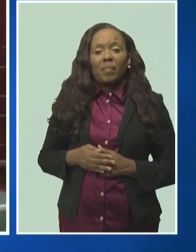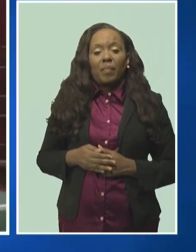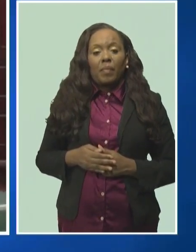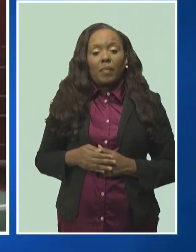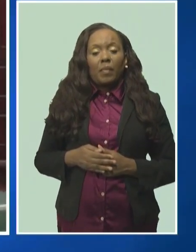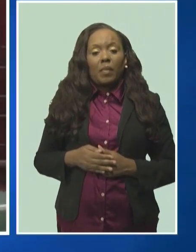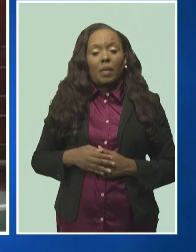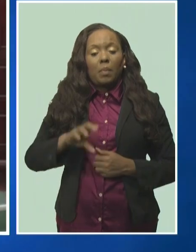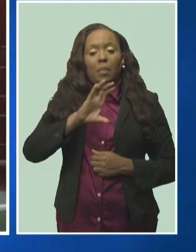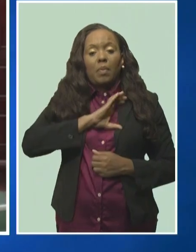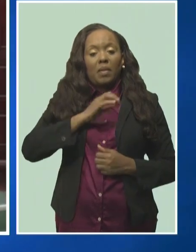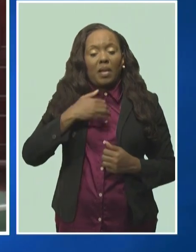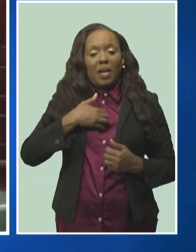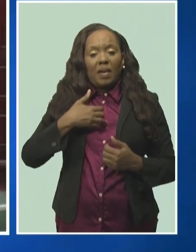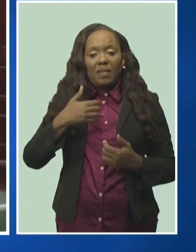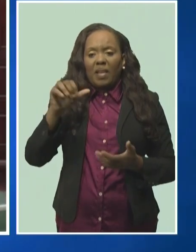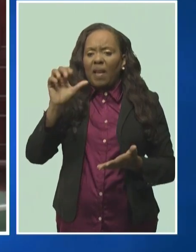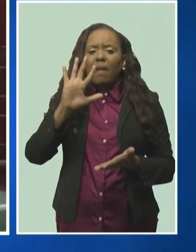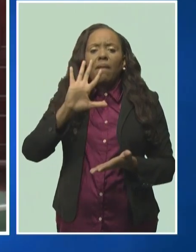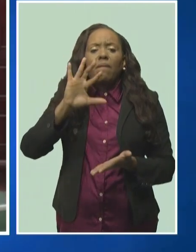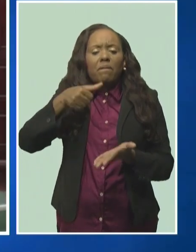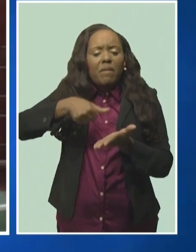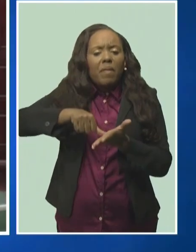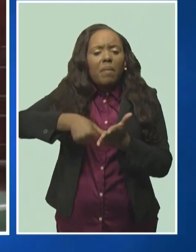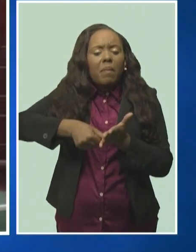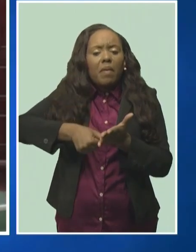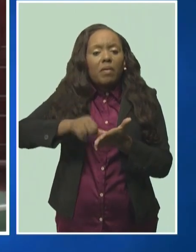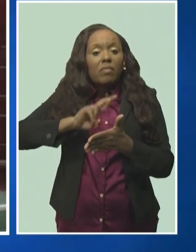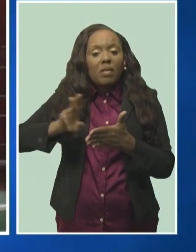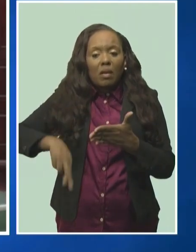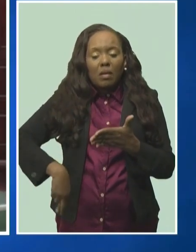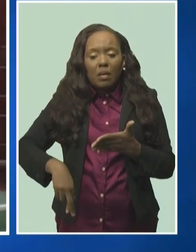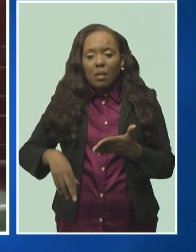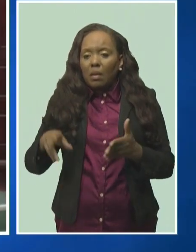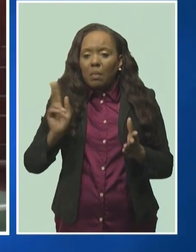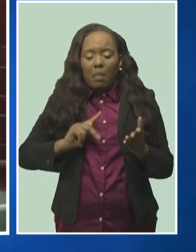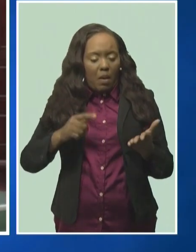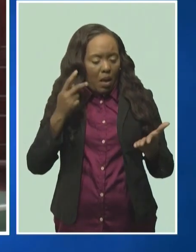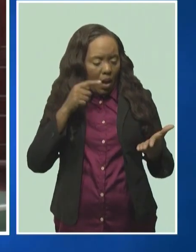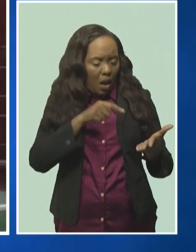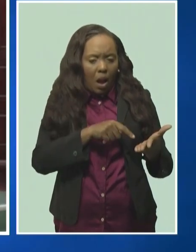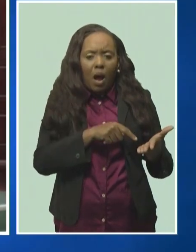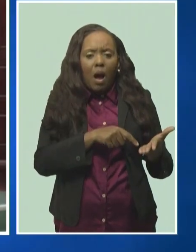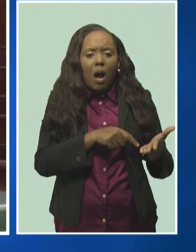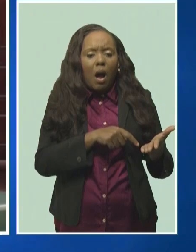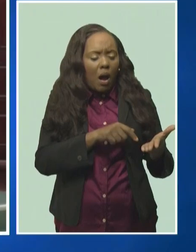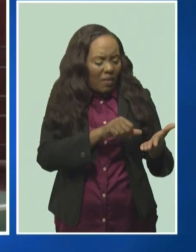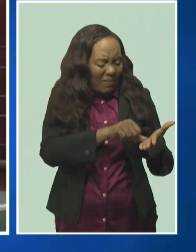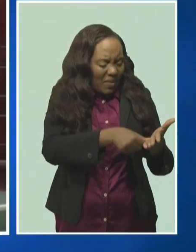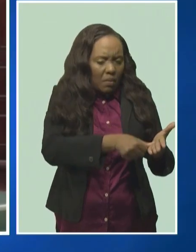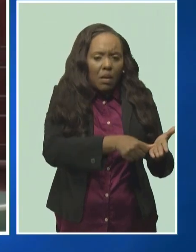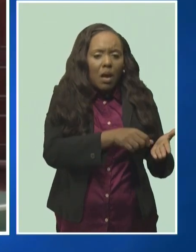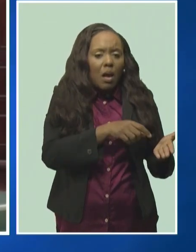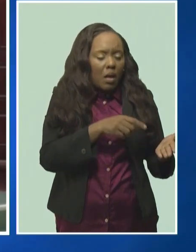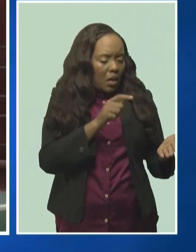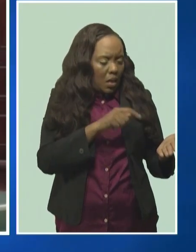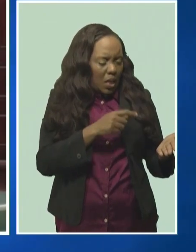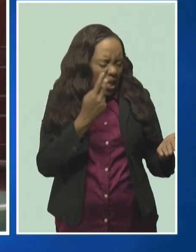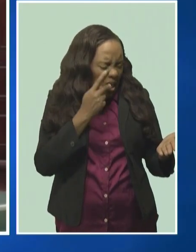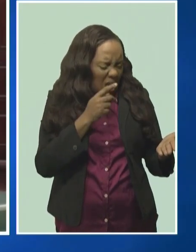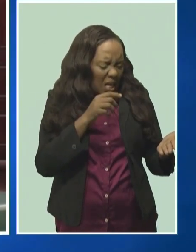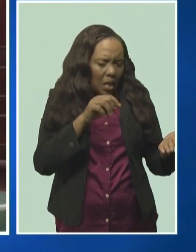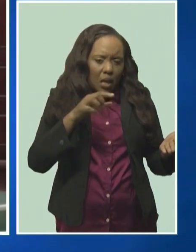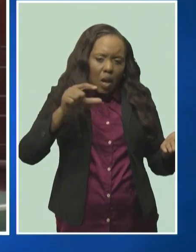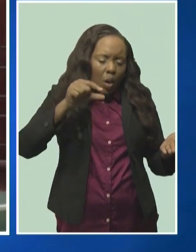back, and I expect soon that the police would give an update to the public on